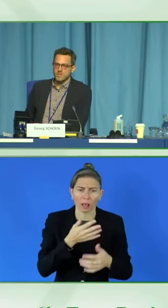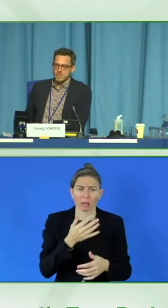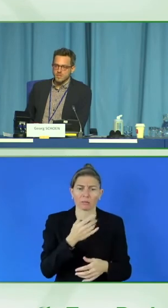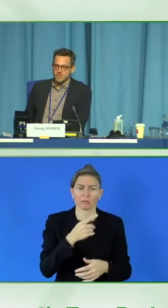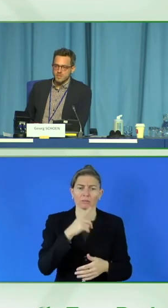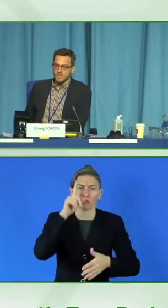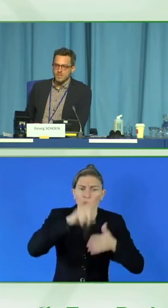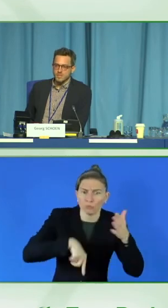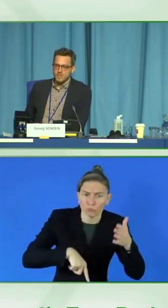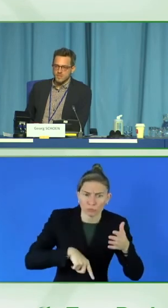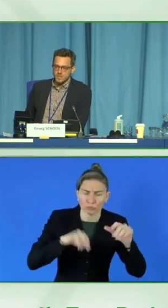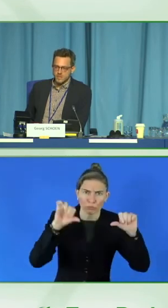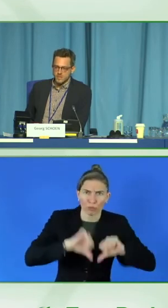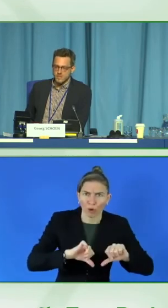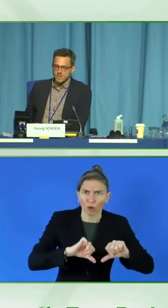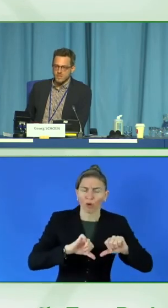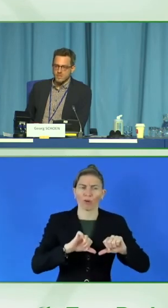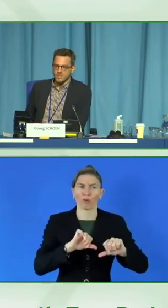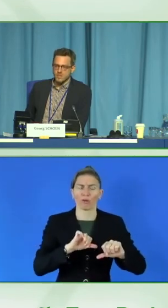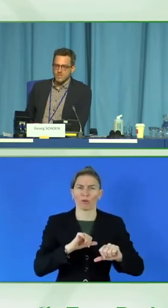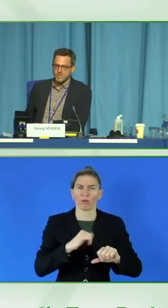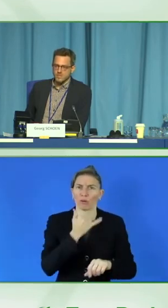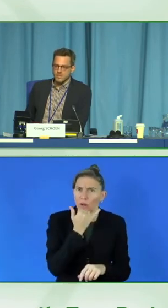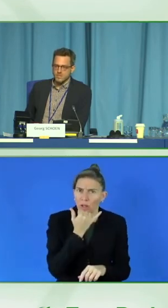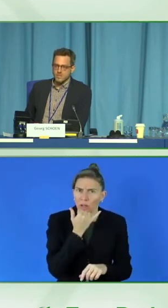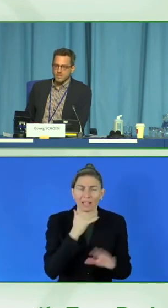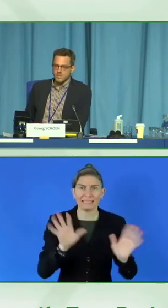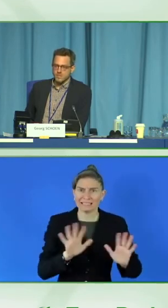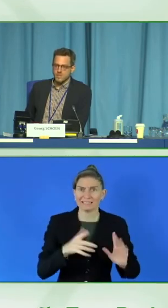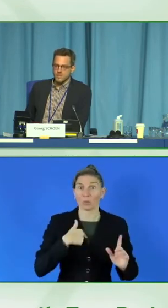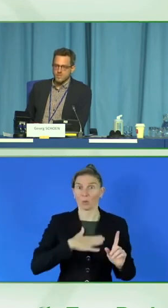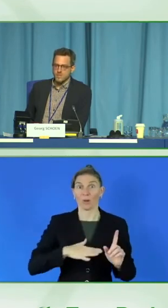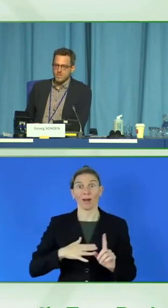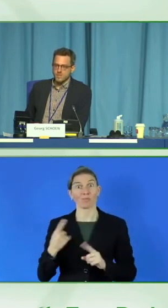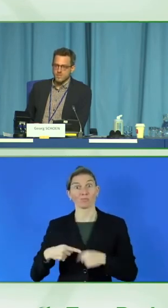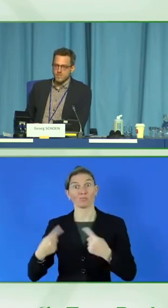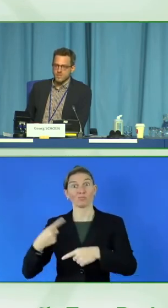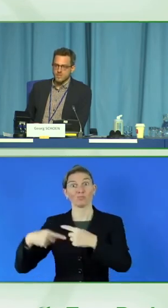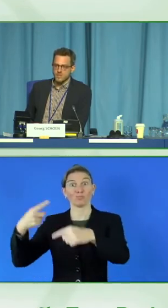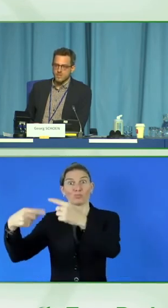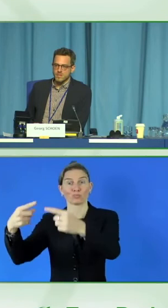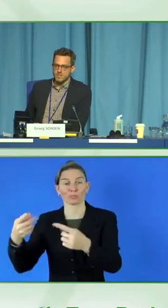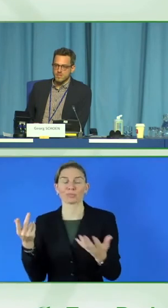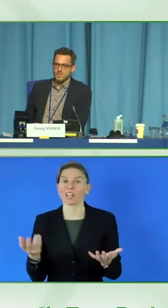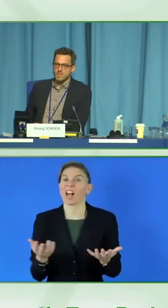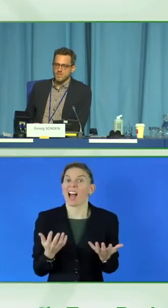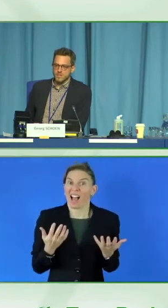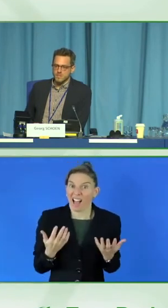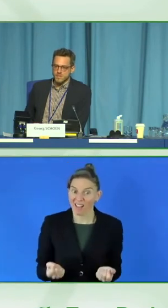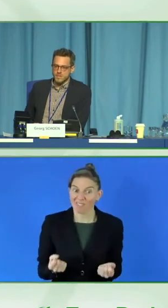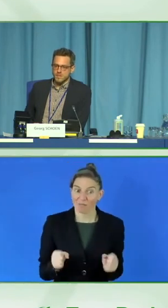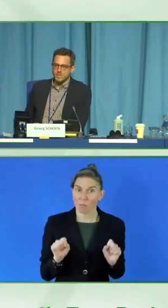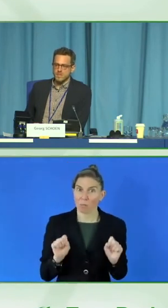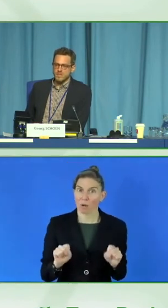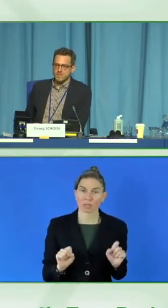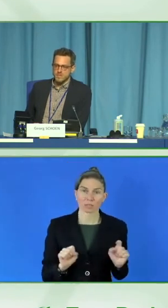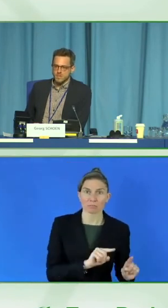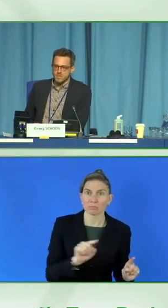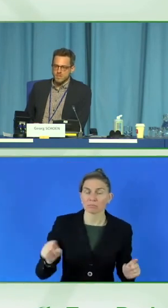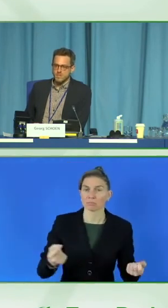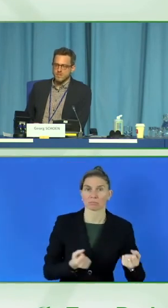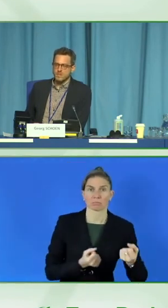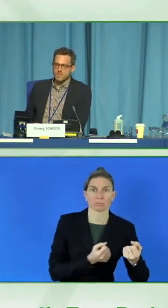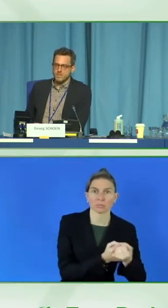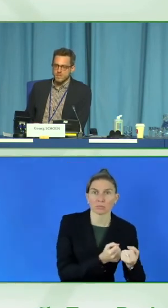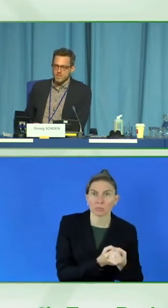give us, we want to cover all bases, and I think we have the opportunity to do that. We have support, I mean,